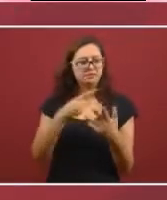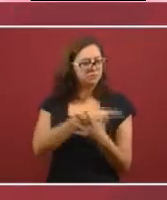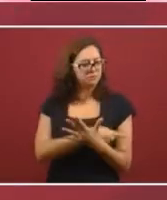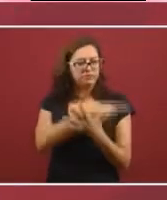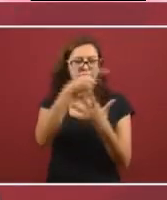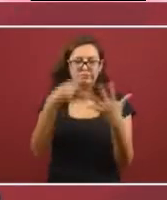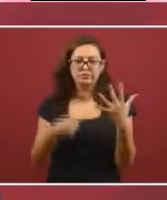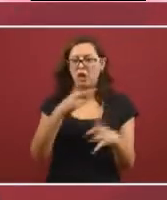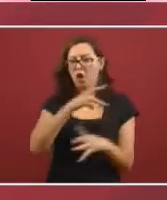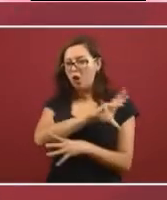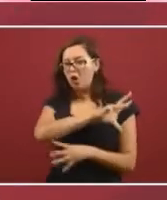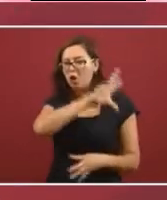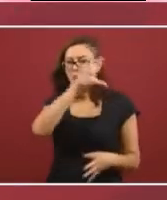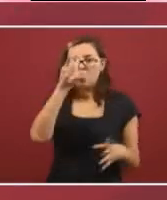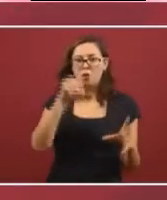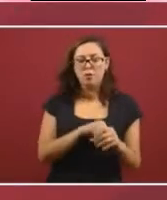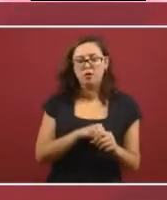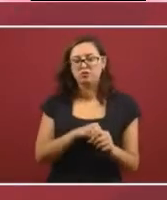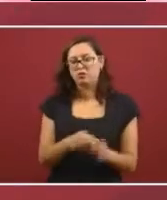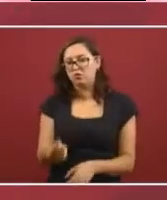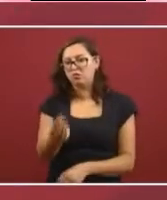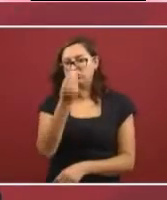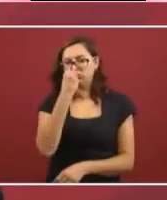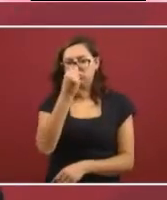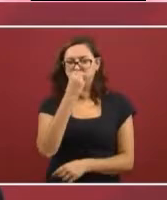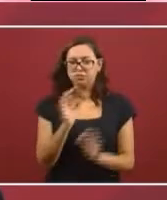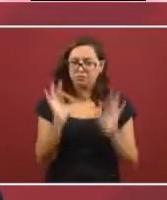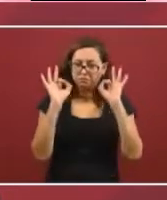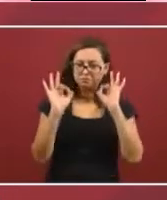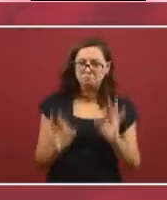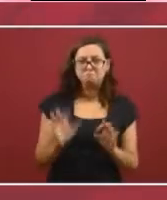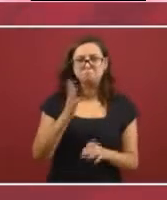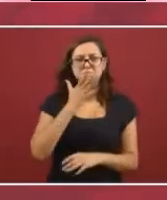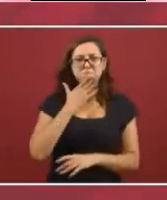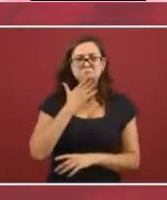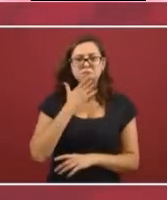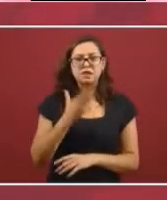do with a good diet,